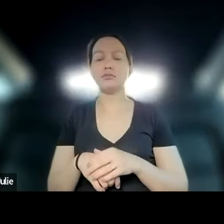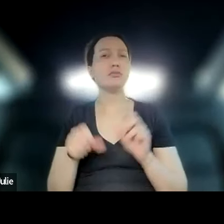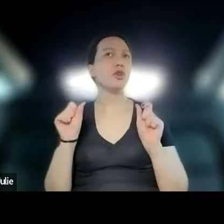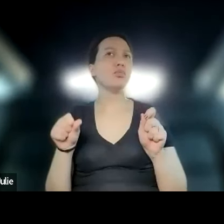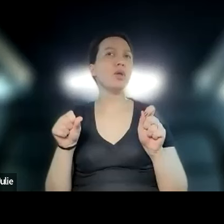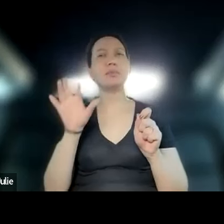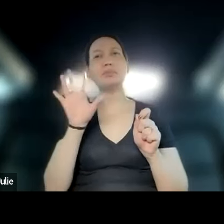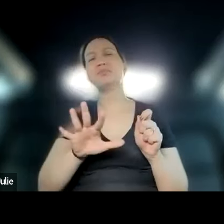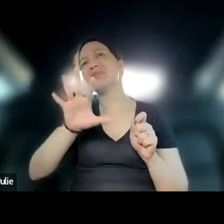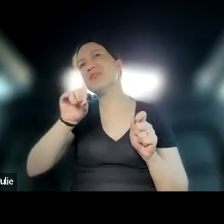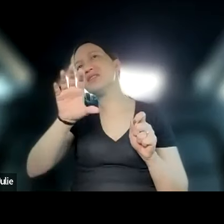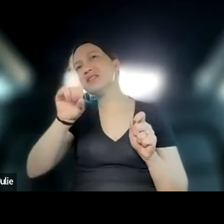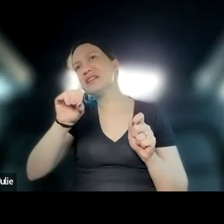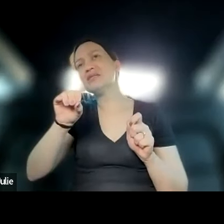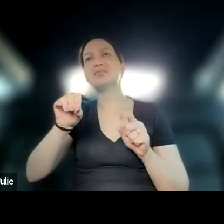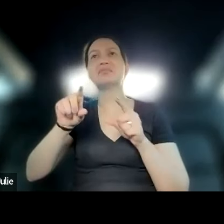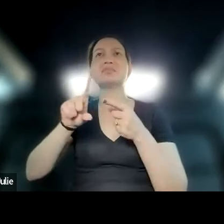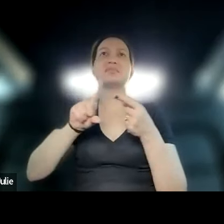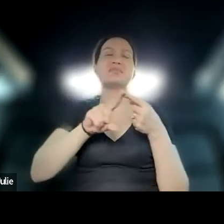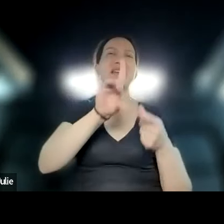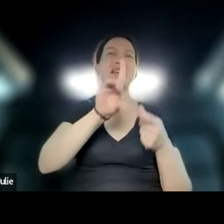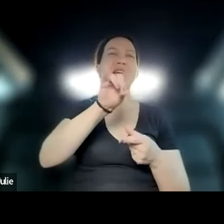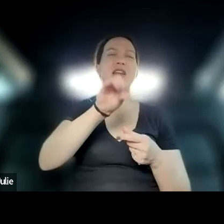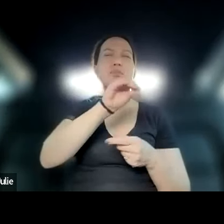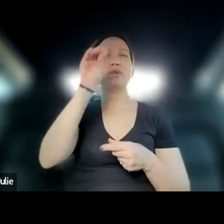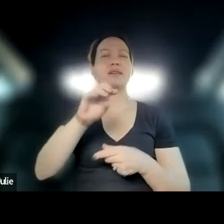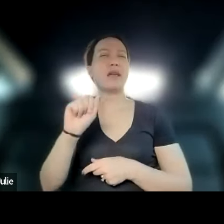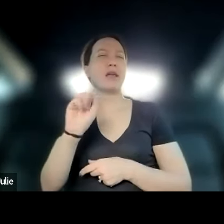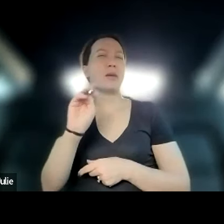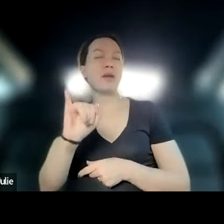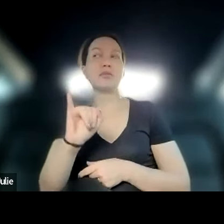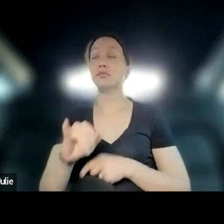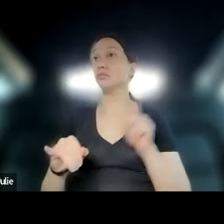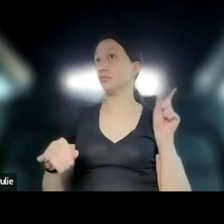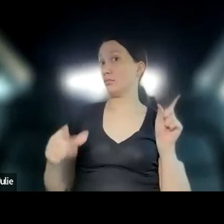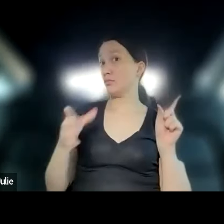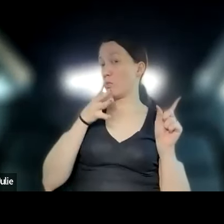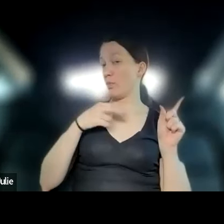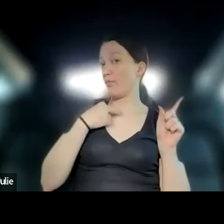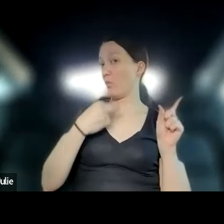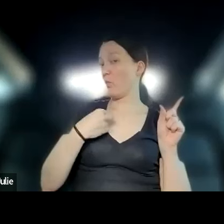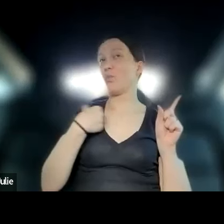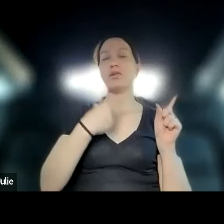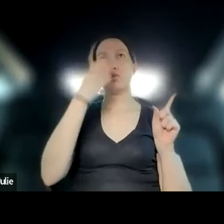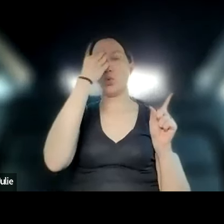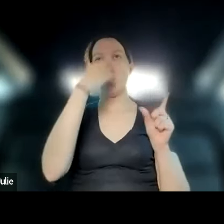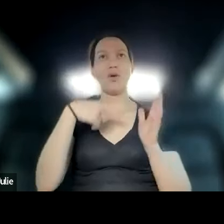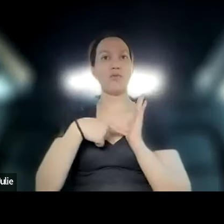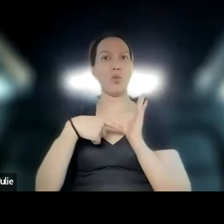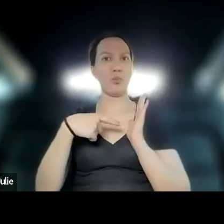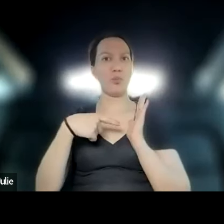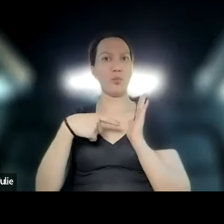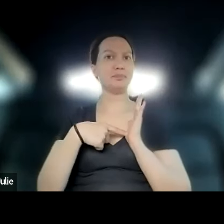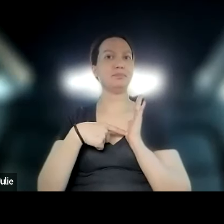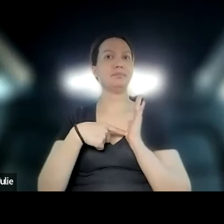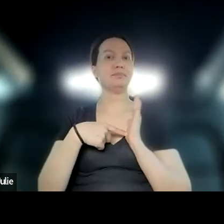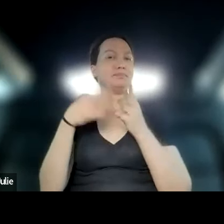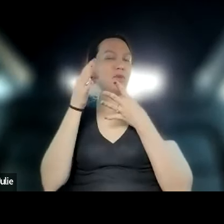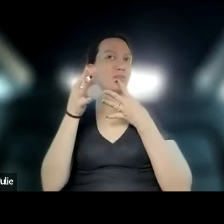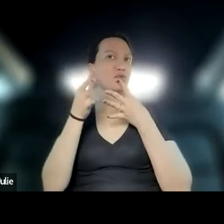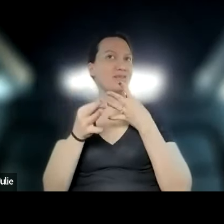in the 50 to 80% AMI. And we do know from the different affordability option, like